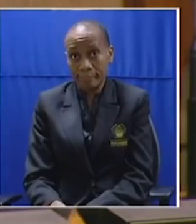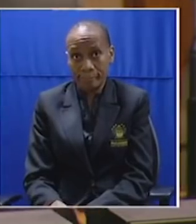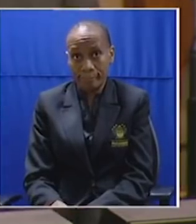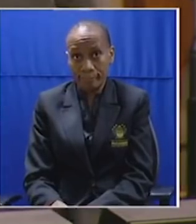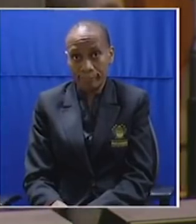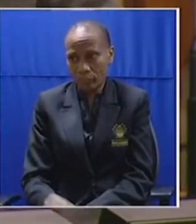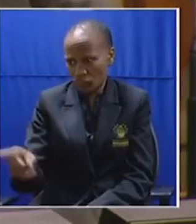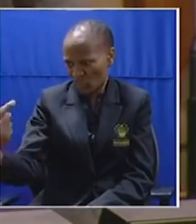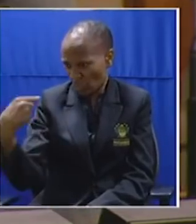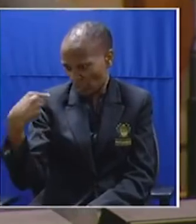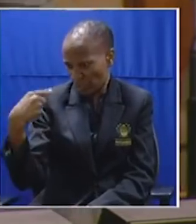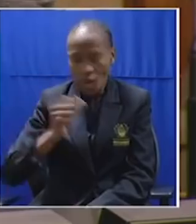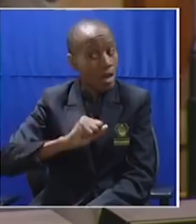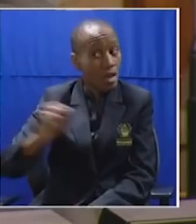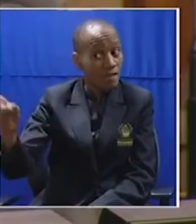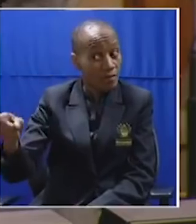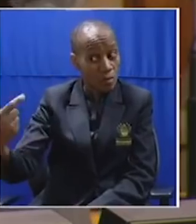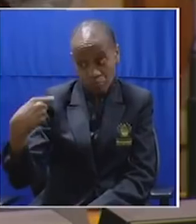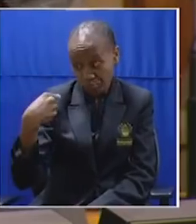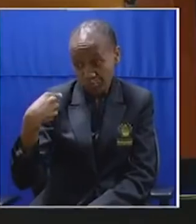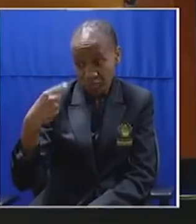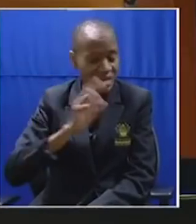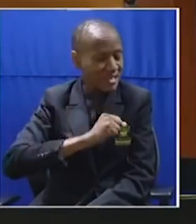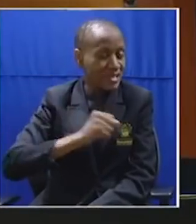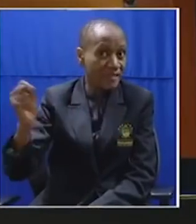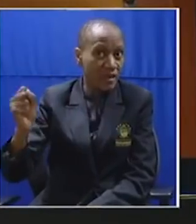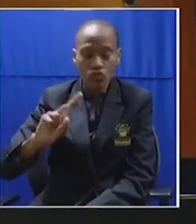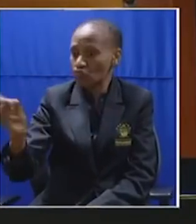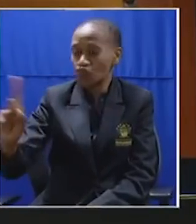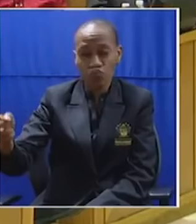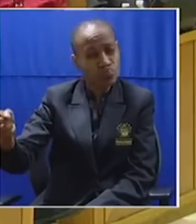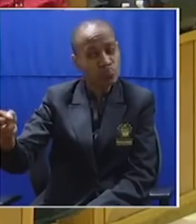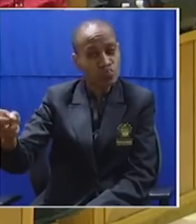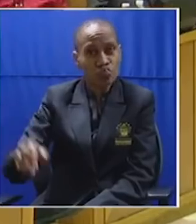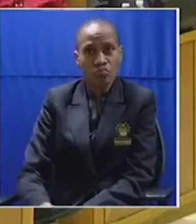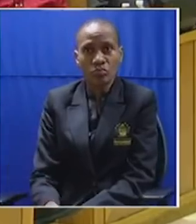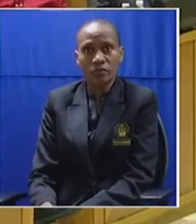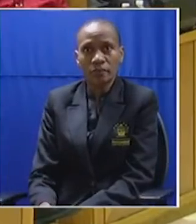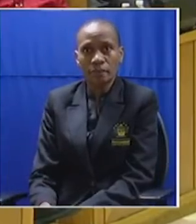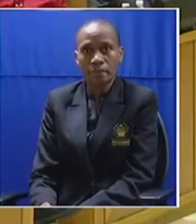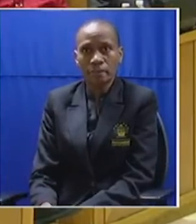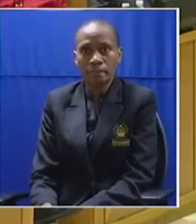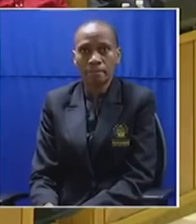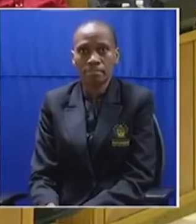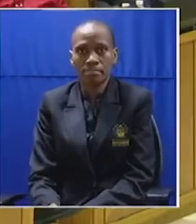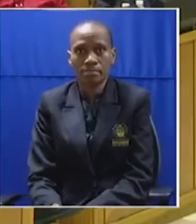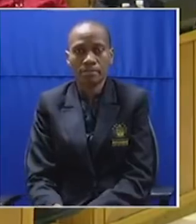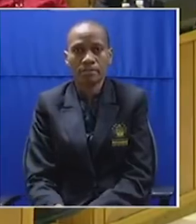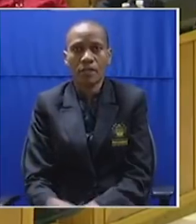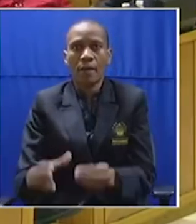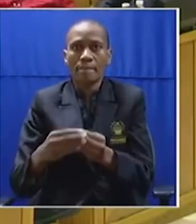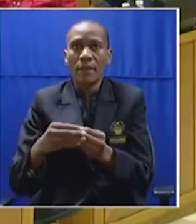Never point at me. Honorable Kaula. Never. Honorable Plawama. Honorable